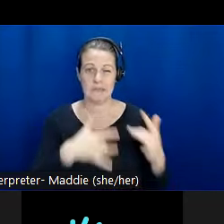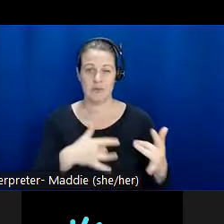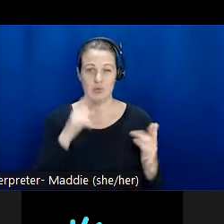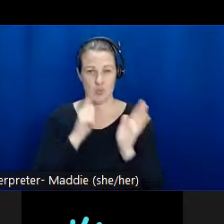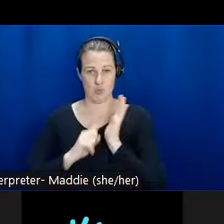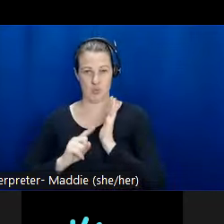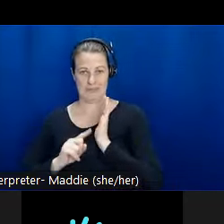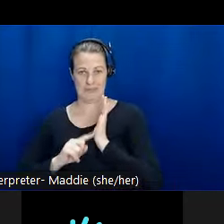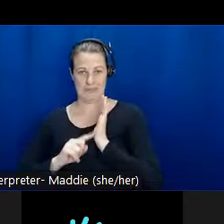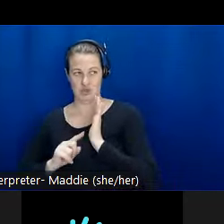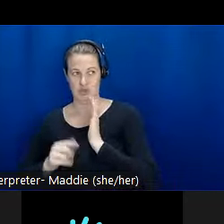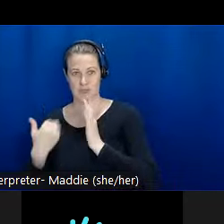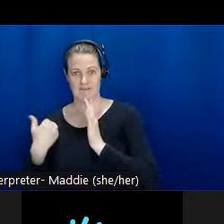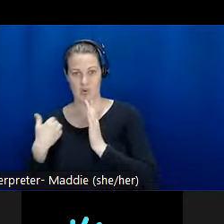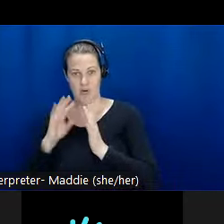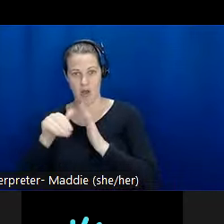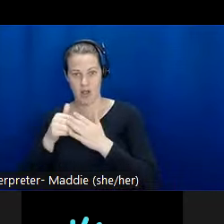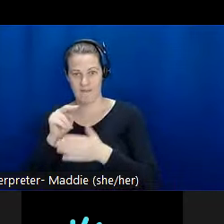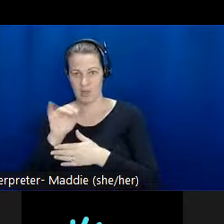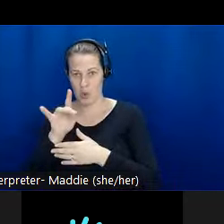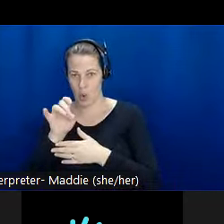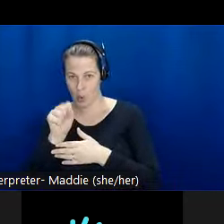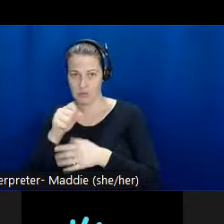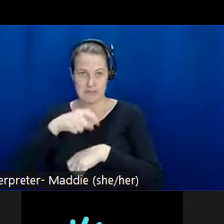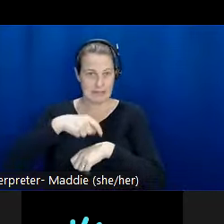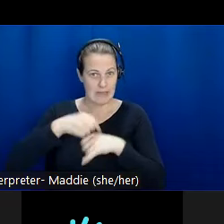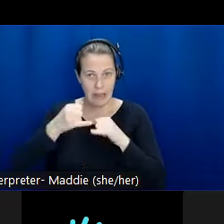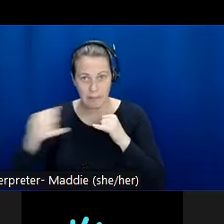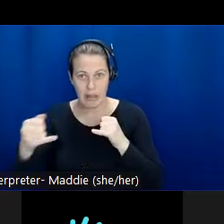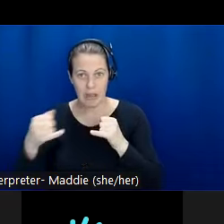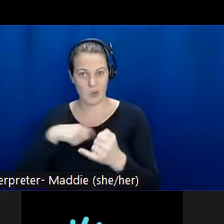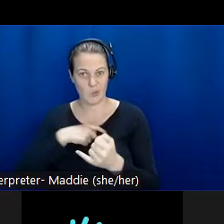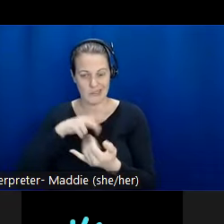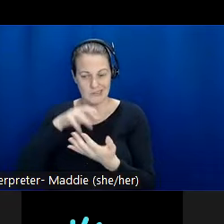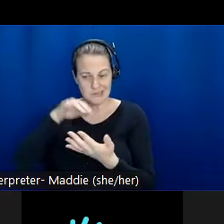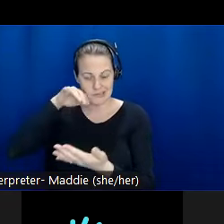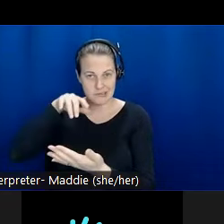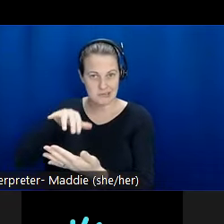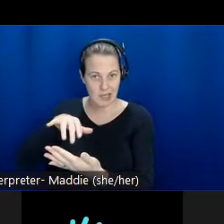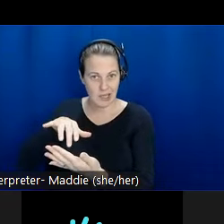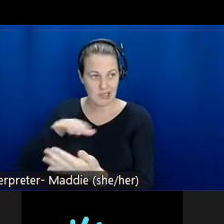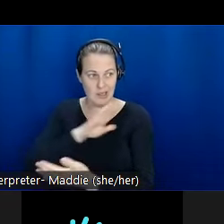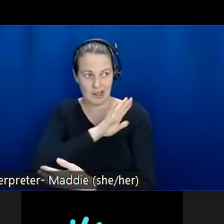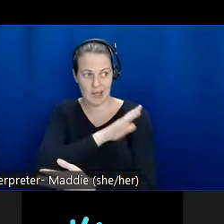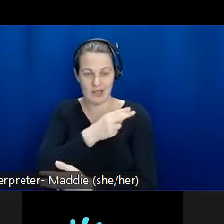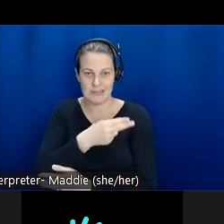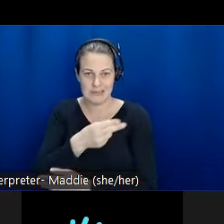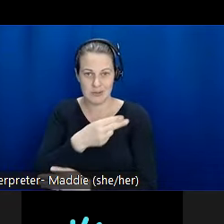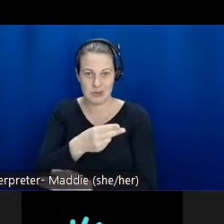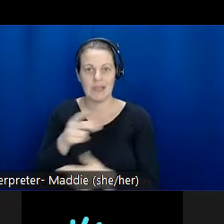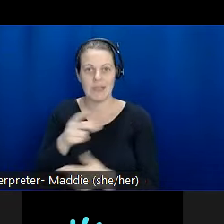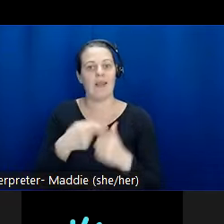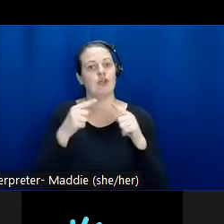We go through all of the notes to kind of see what the timeline was and what is beneficial to test during the exam.